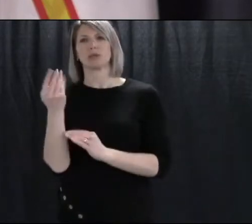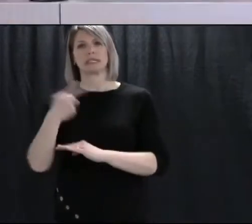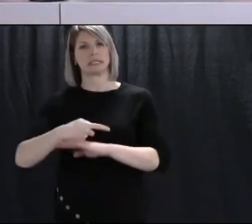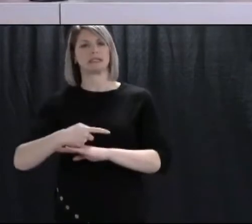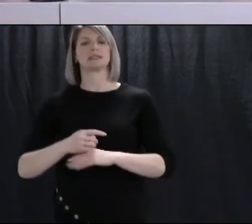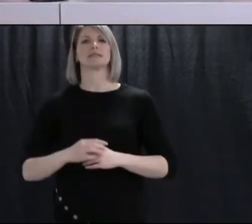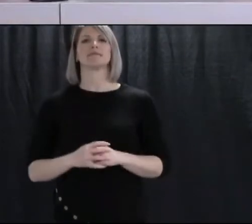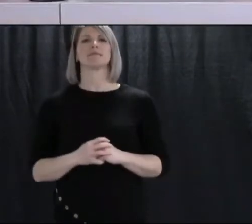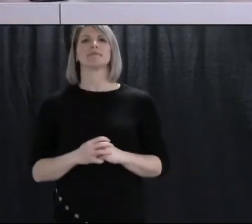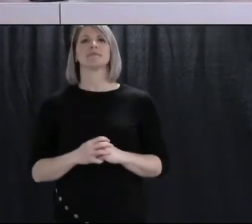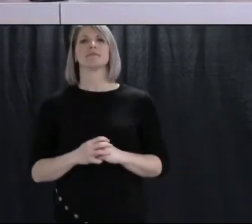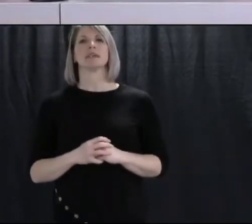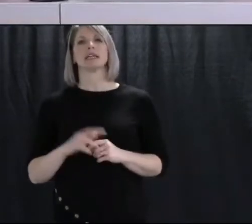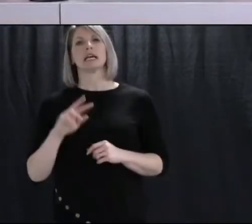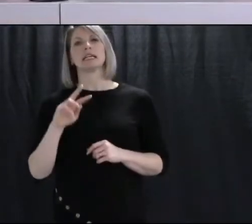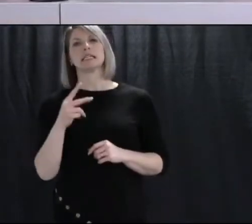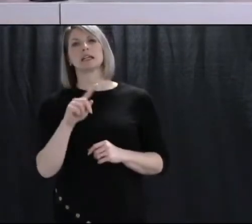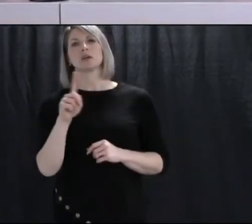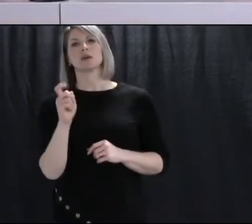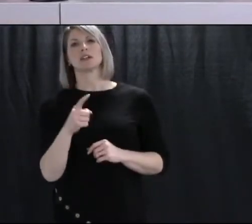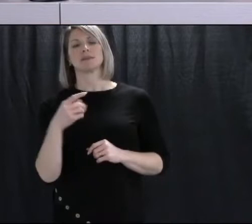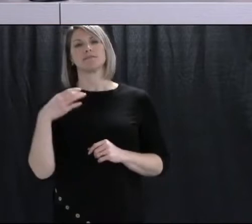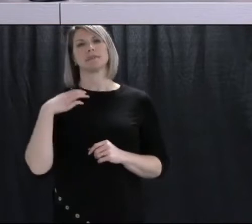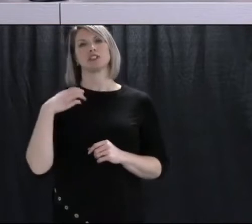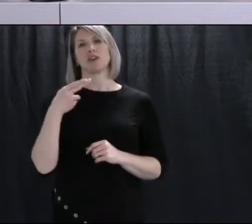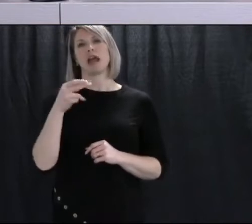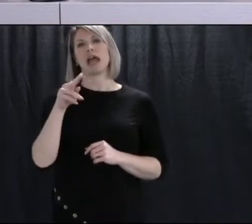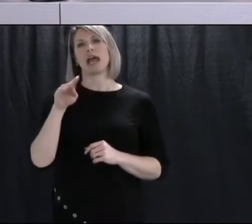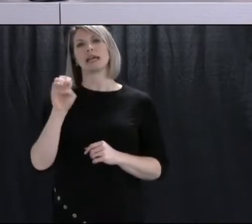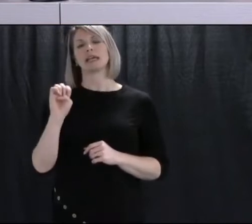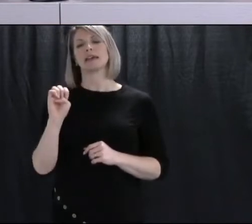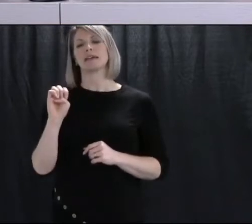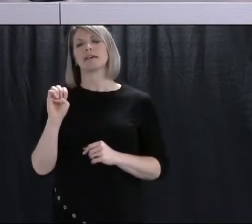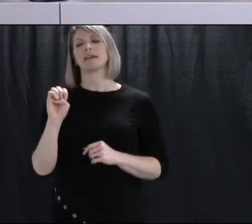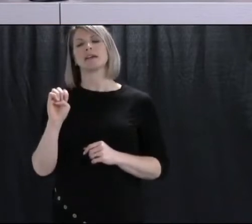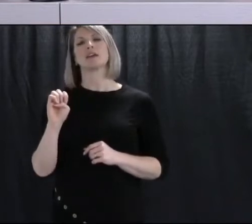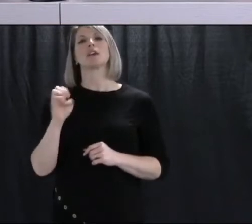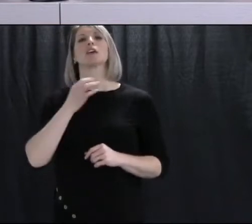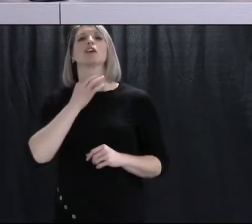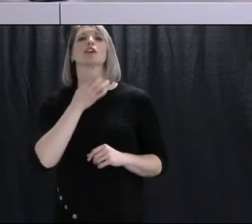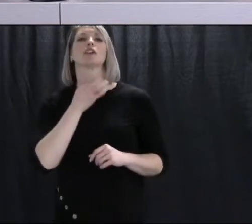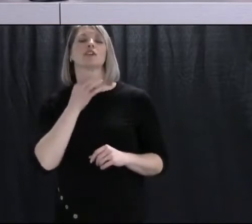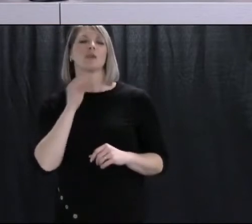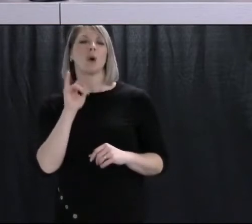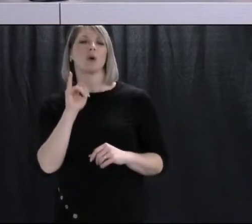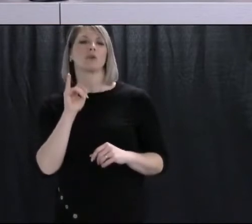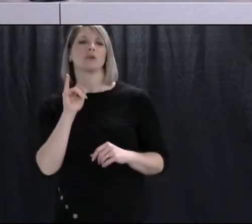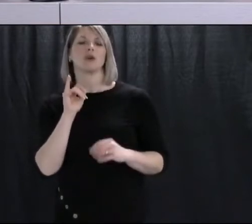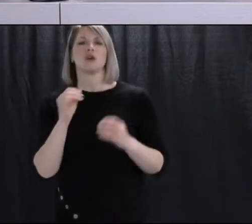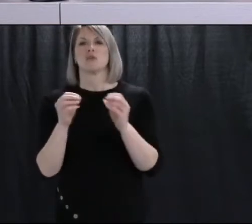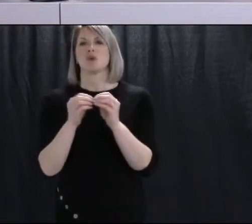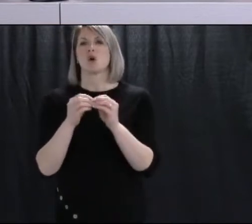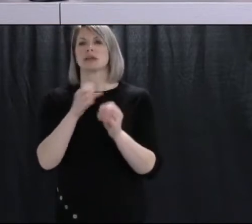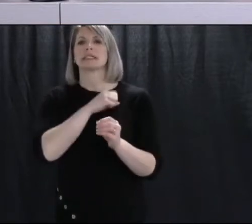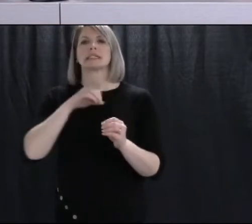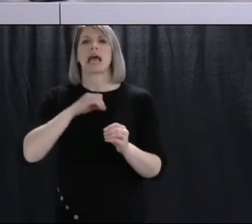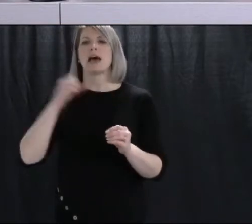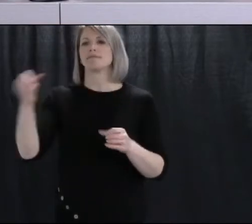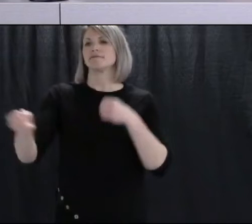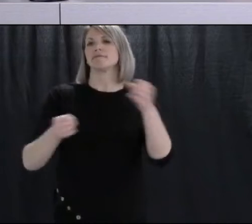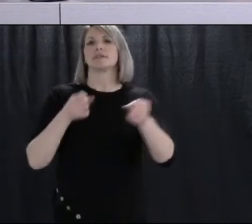Thank you. And this one's for Minister Haggie. We talk about increasing health staff at the entry points of the province, adding more lines